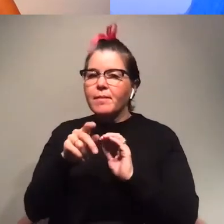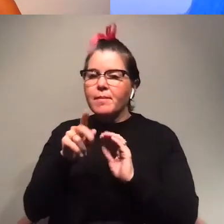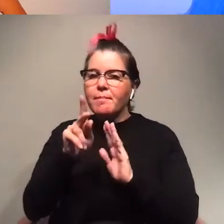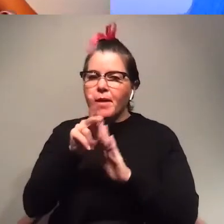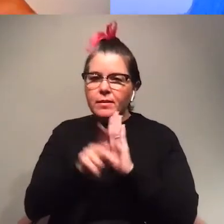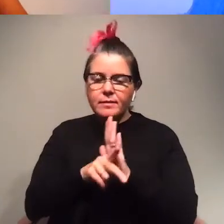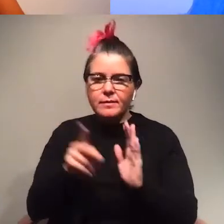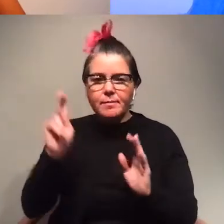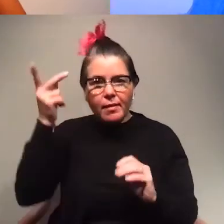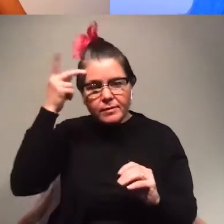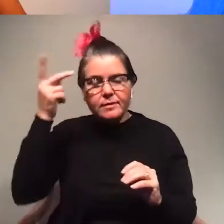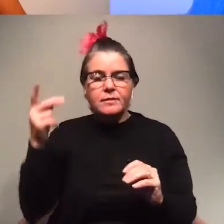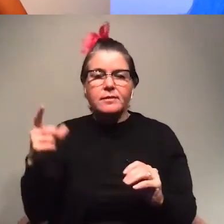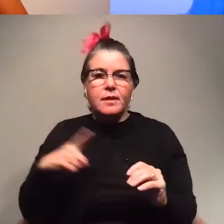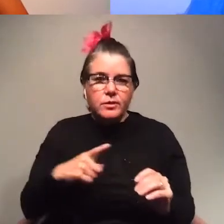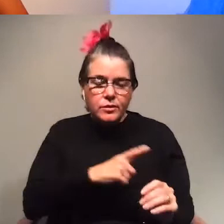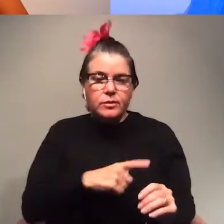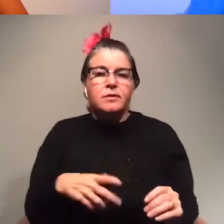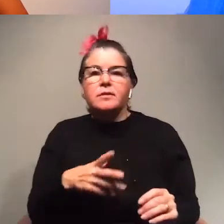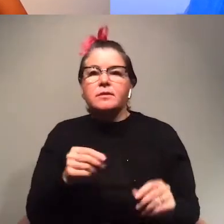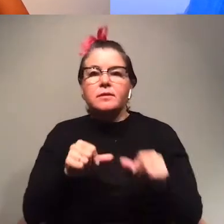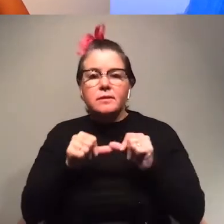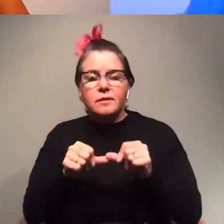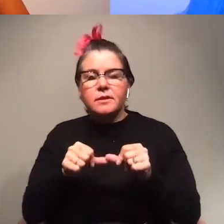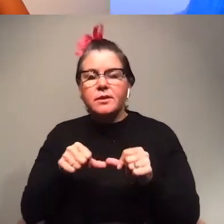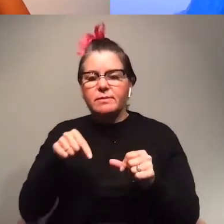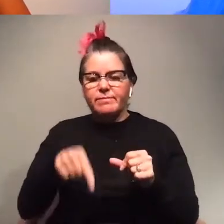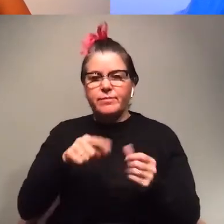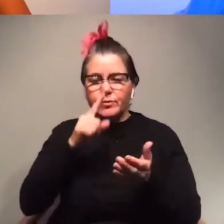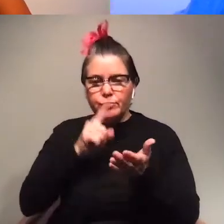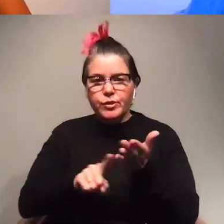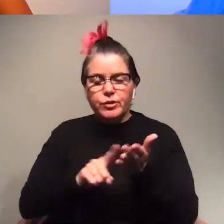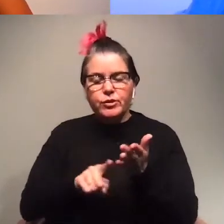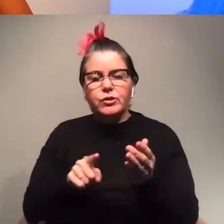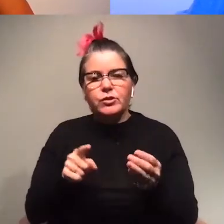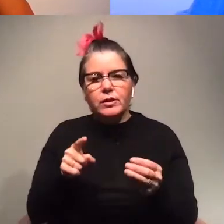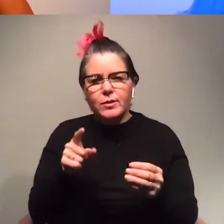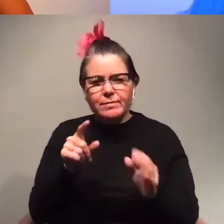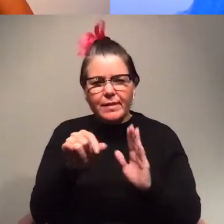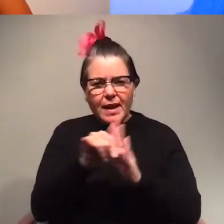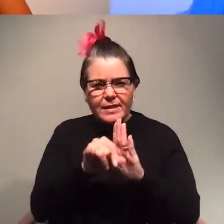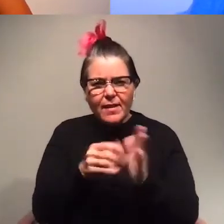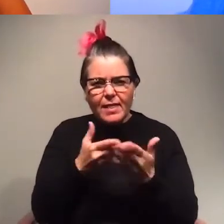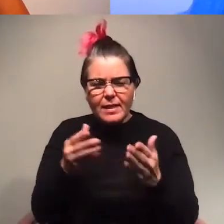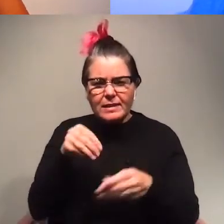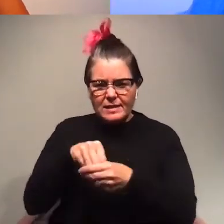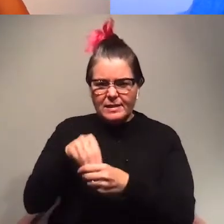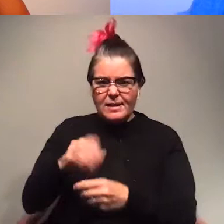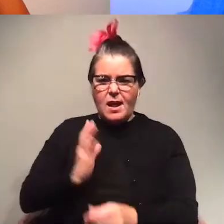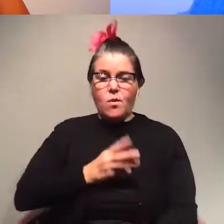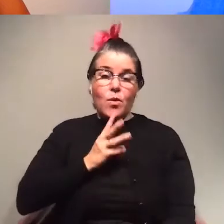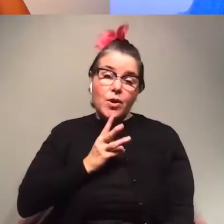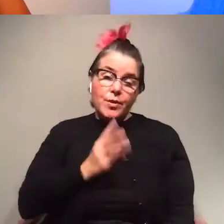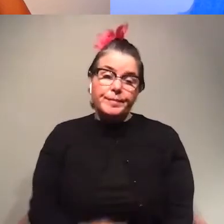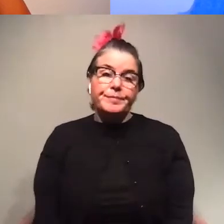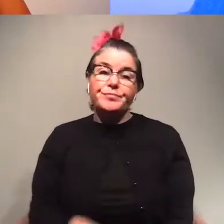a little bit of also interest in like continuing this research to still trying to like identify things that are in our water. Because I think